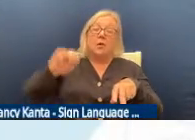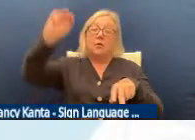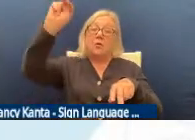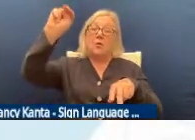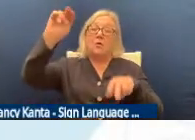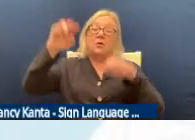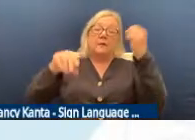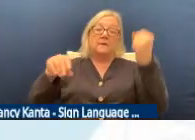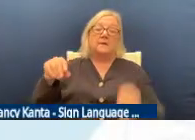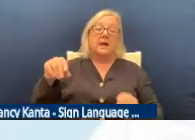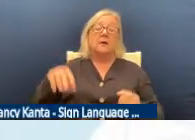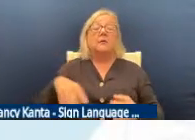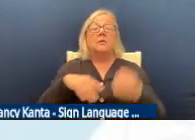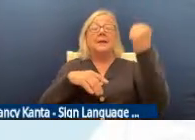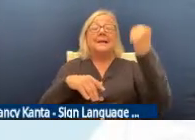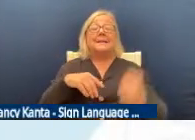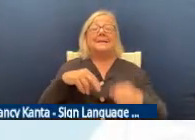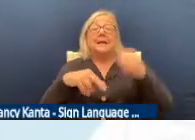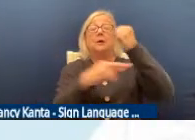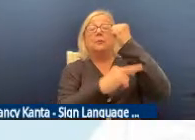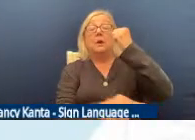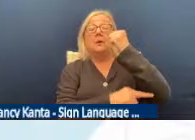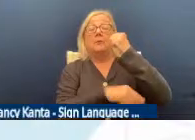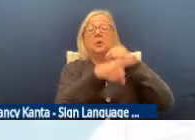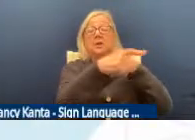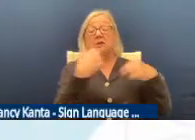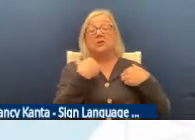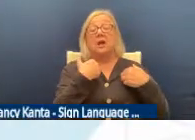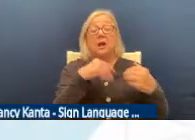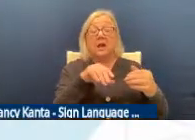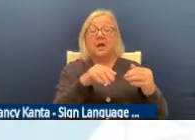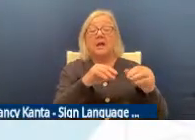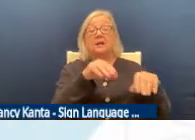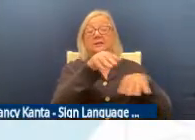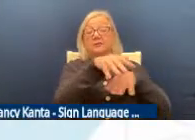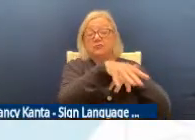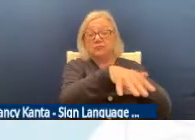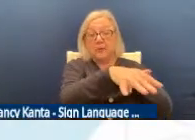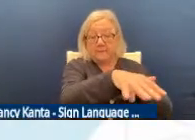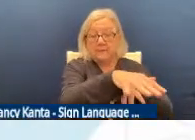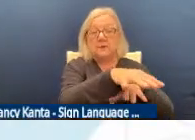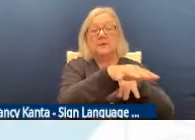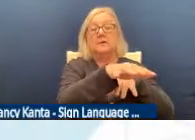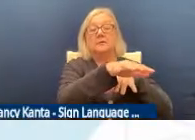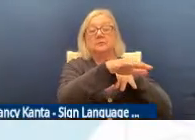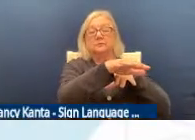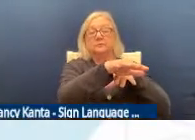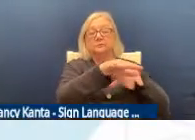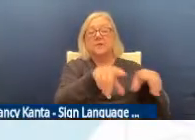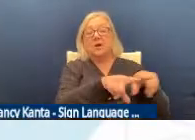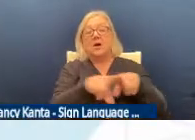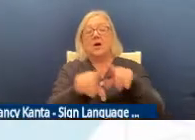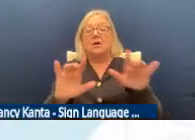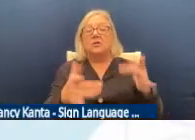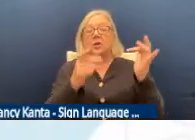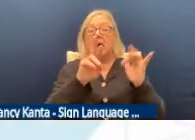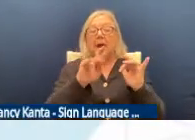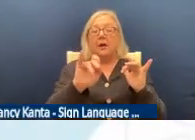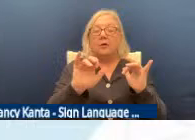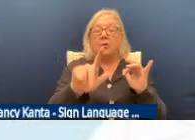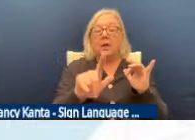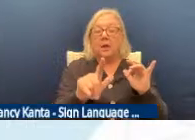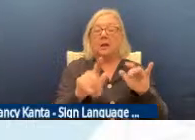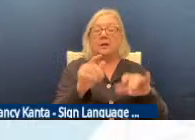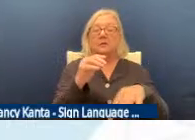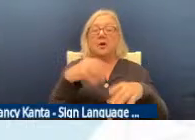bridge has the traffic as well as the light rail on the outside of the southbound structure,